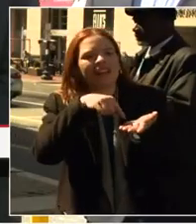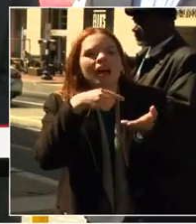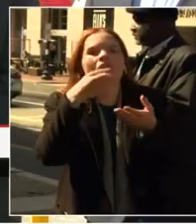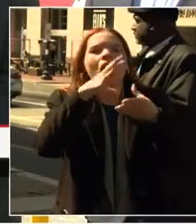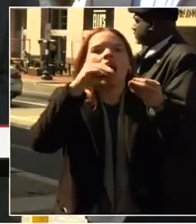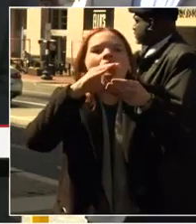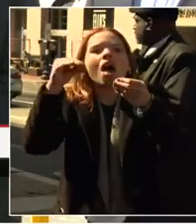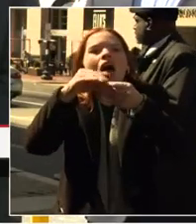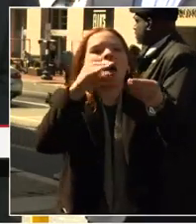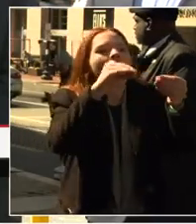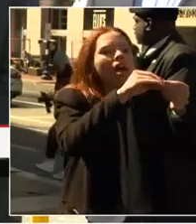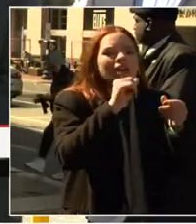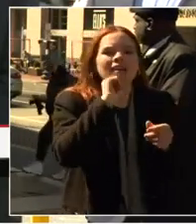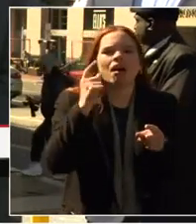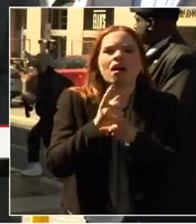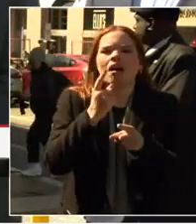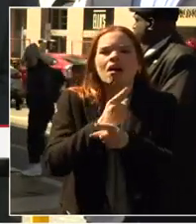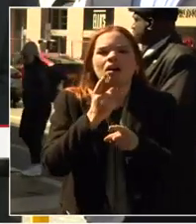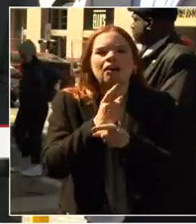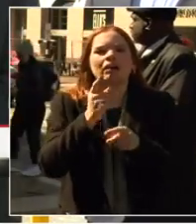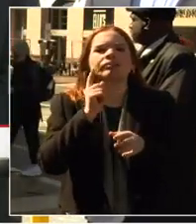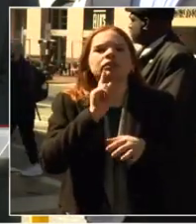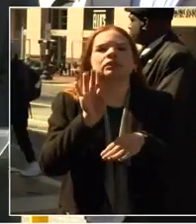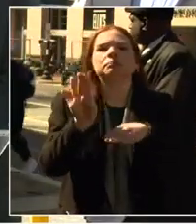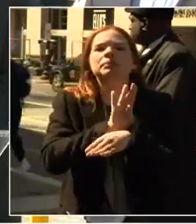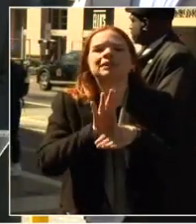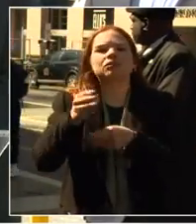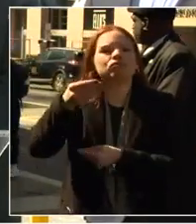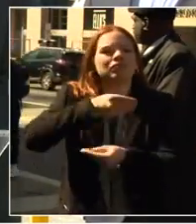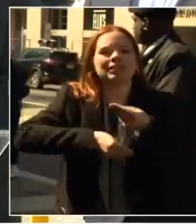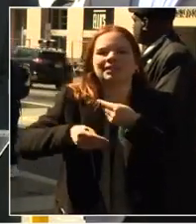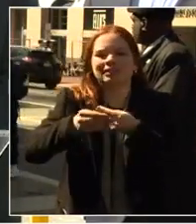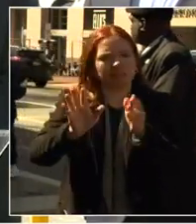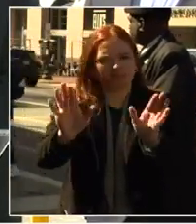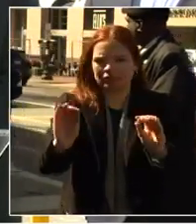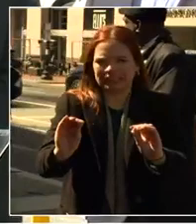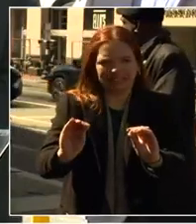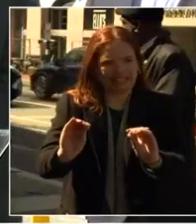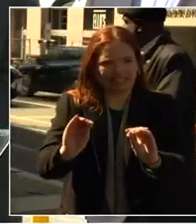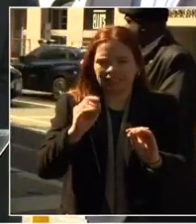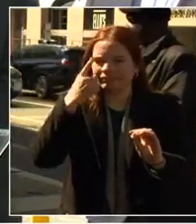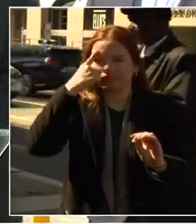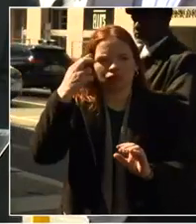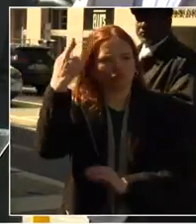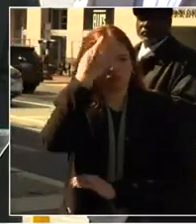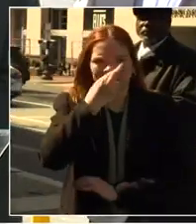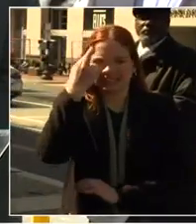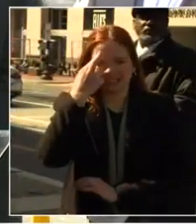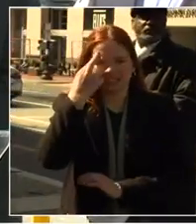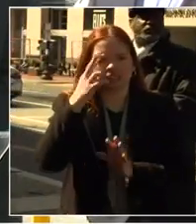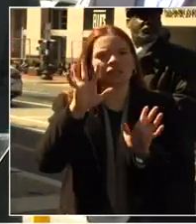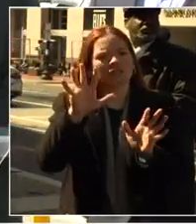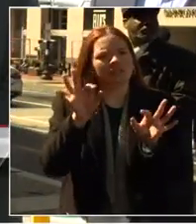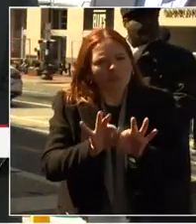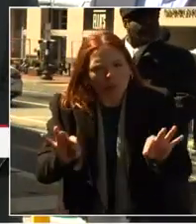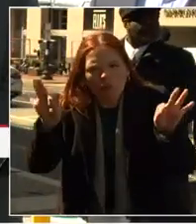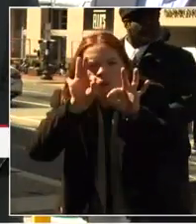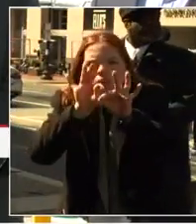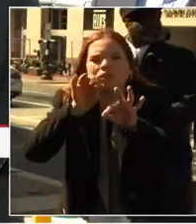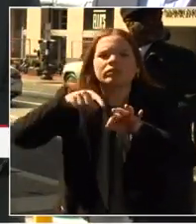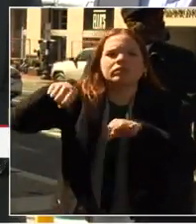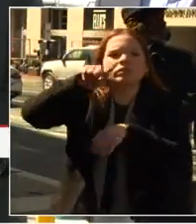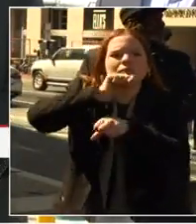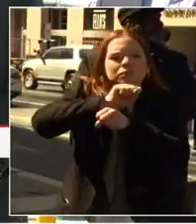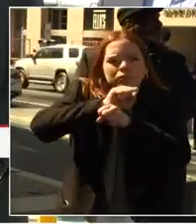improprieties related to business transactions. There's no reason for our important work on behalf of the residents of the District